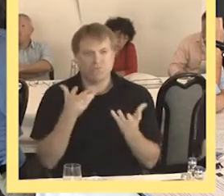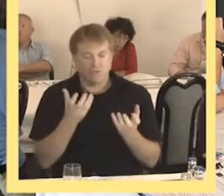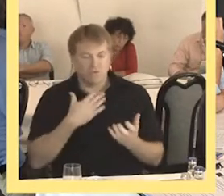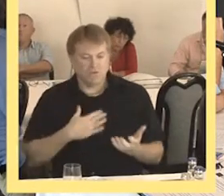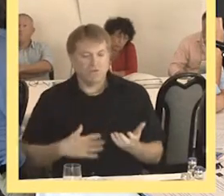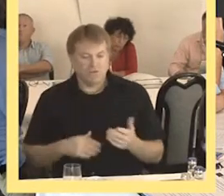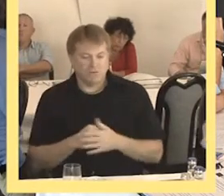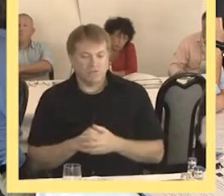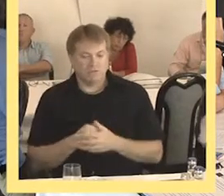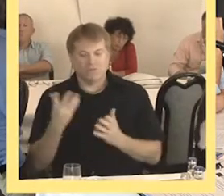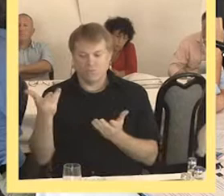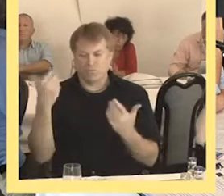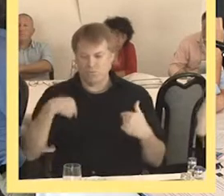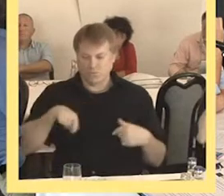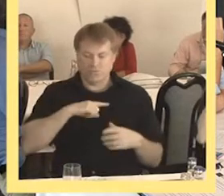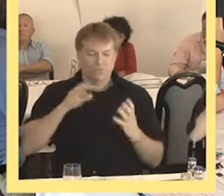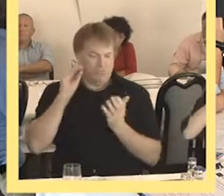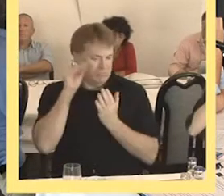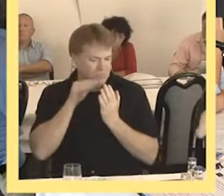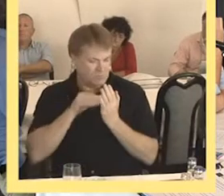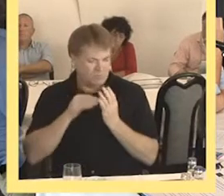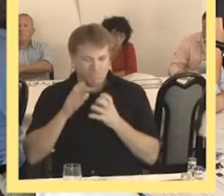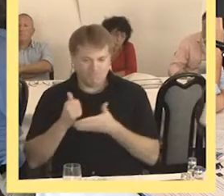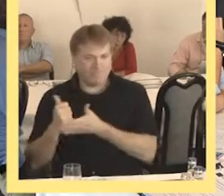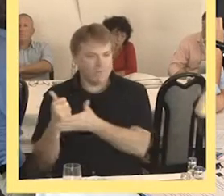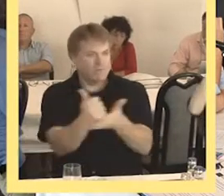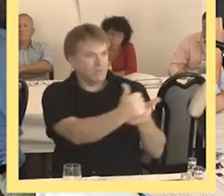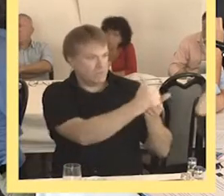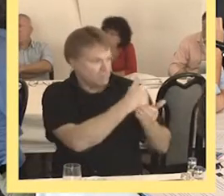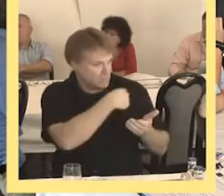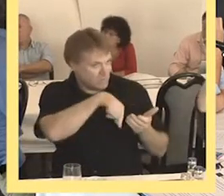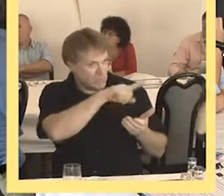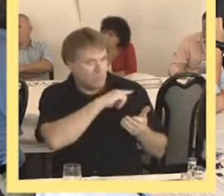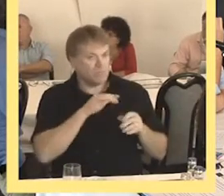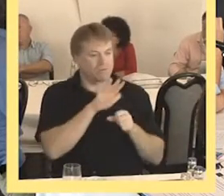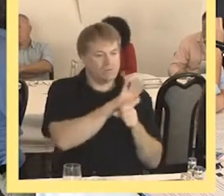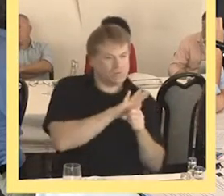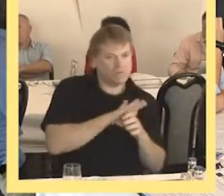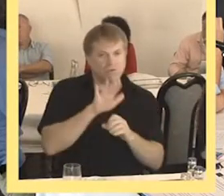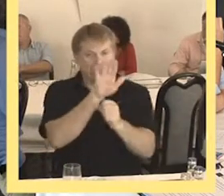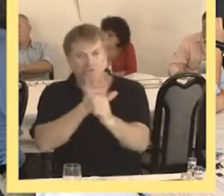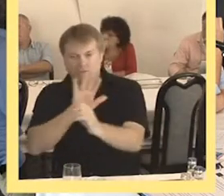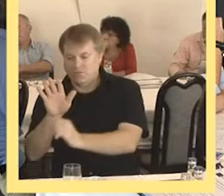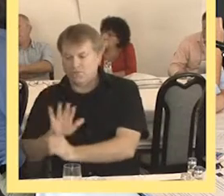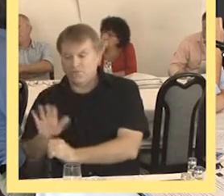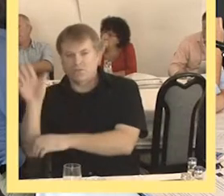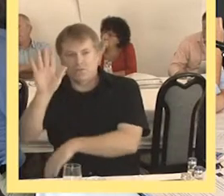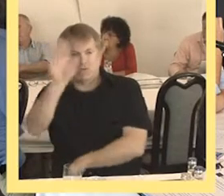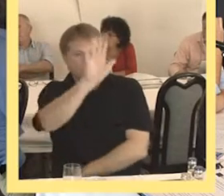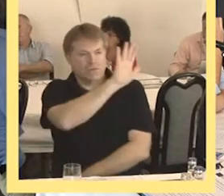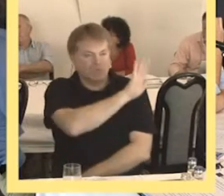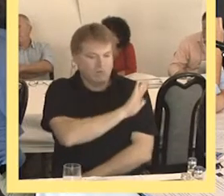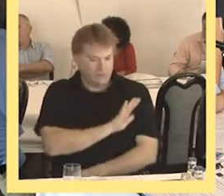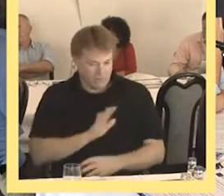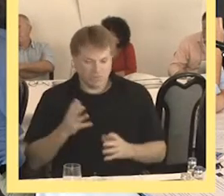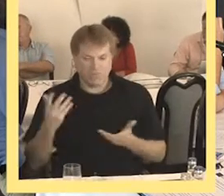task force, with the international task force, and with the value for the European Commission, and with the value of the idea of the UN Convention of